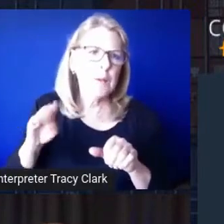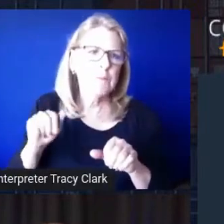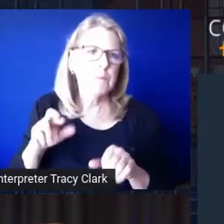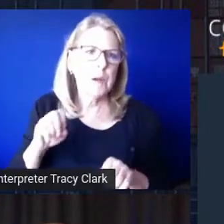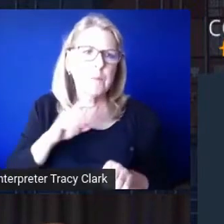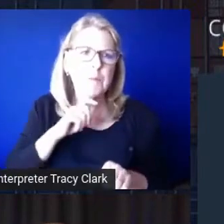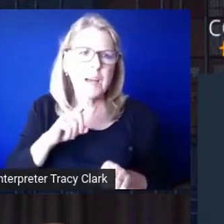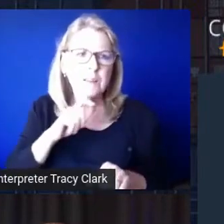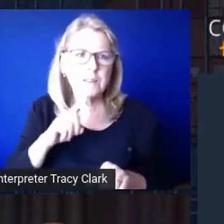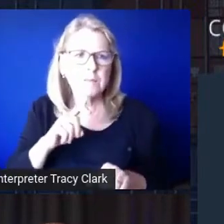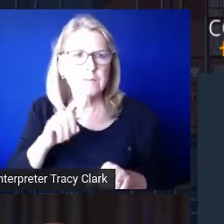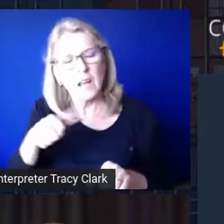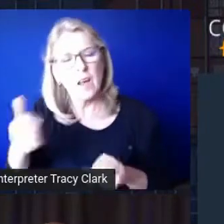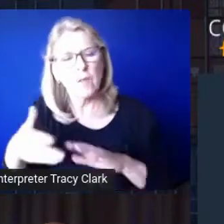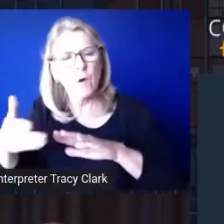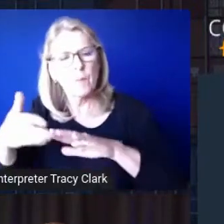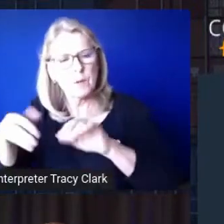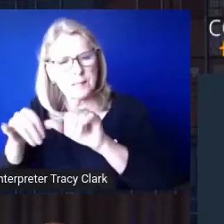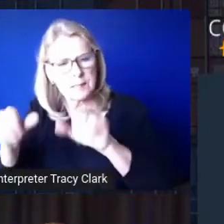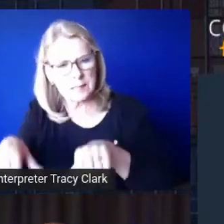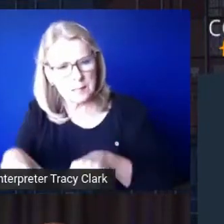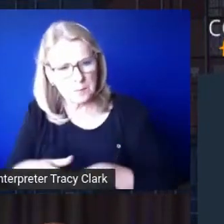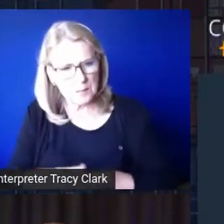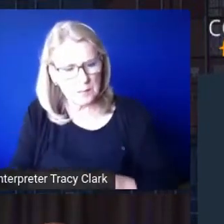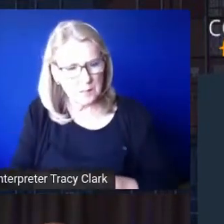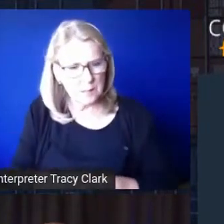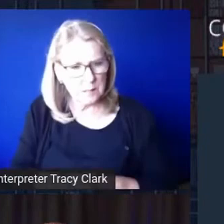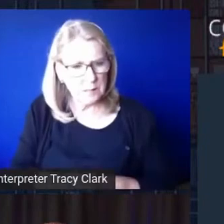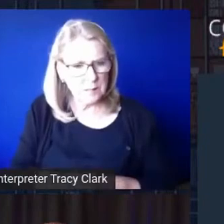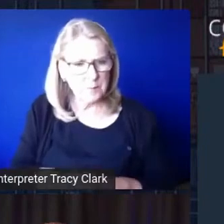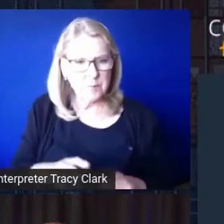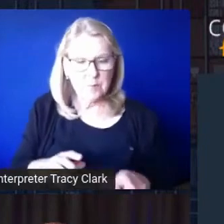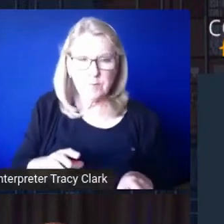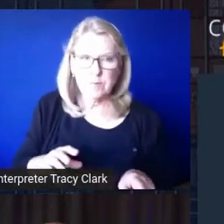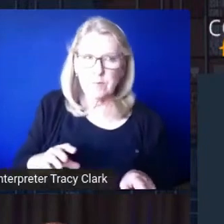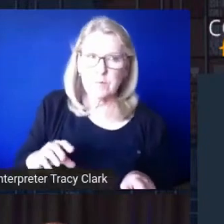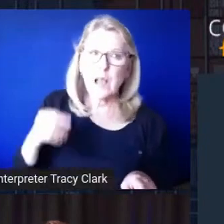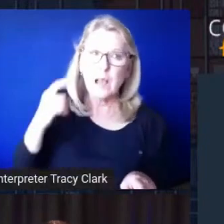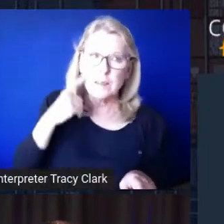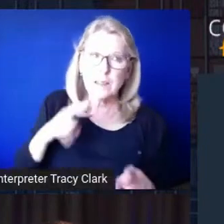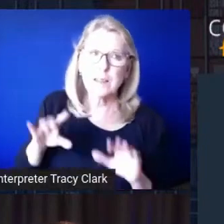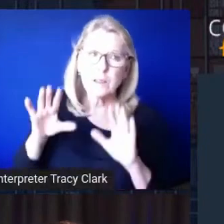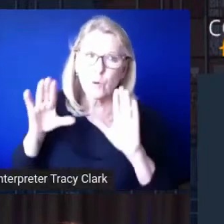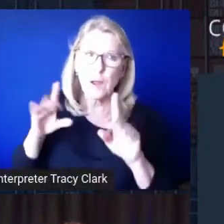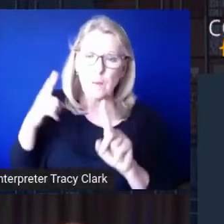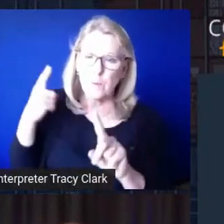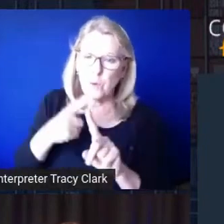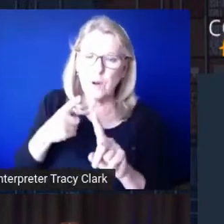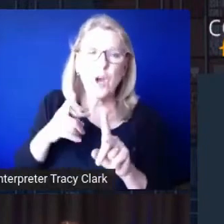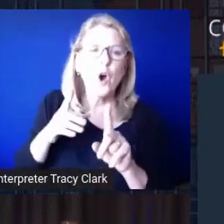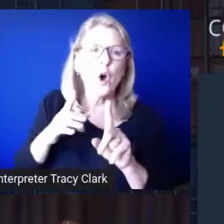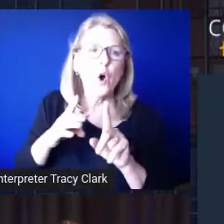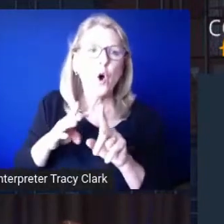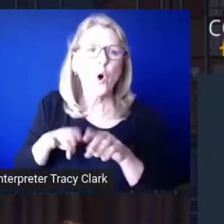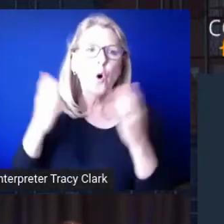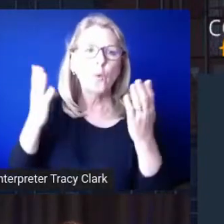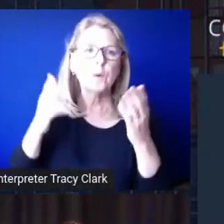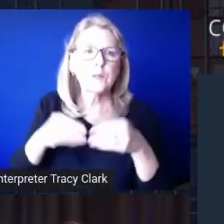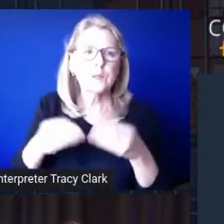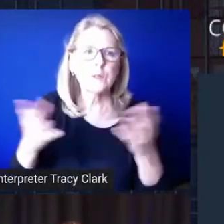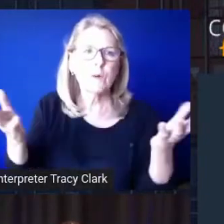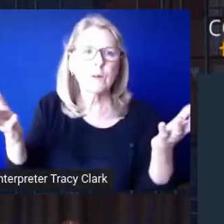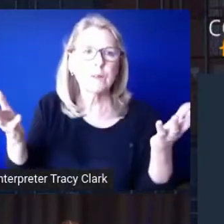Yeah, I think it's a great point that it is an open source operating system. Basically, there is